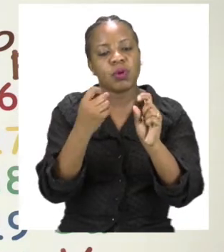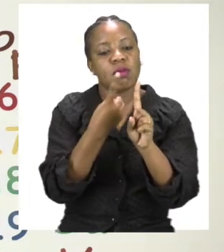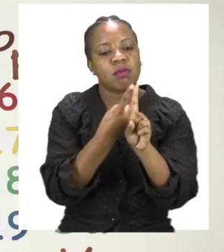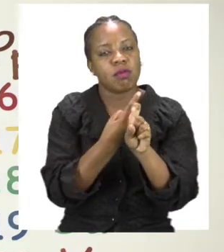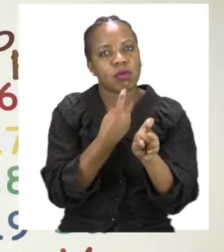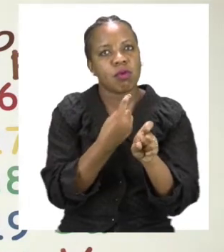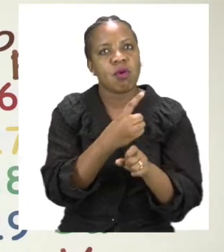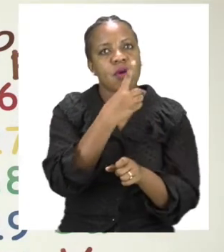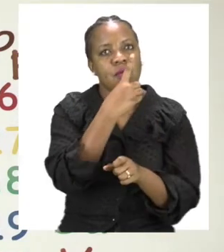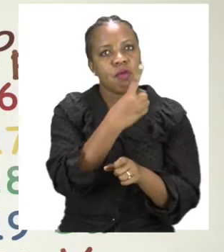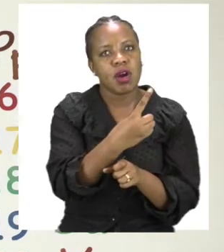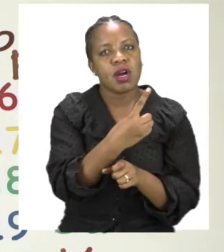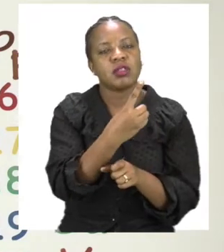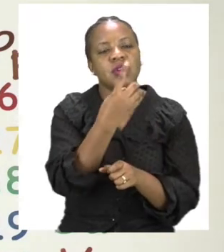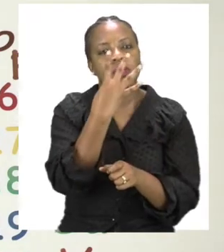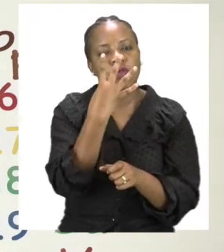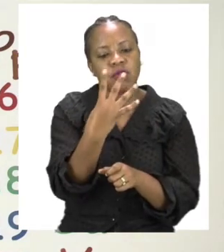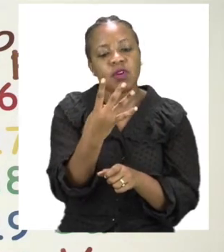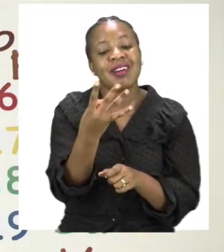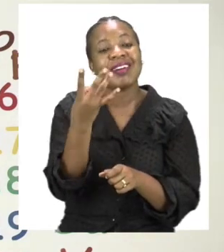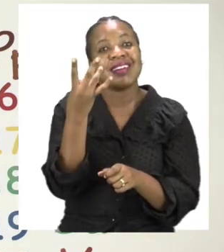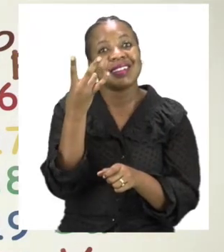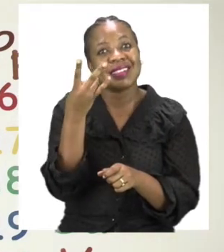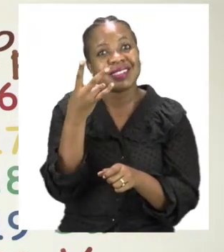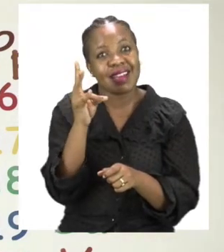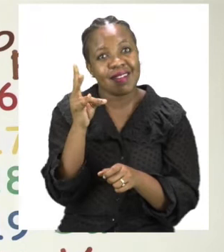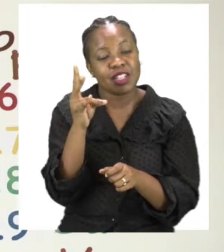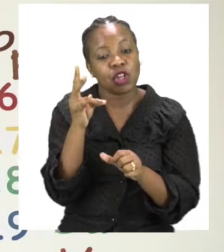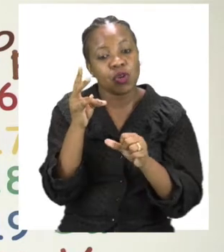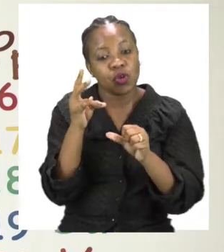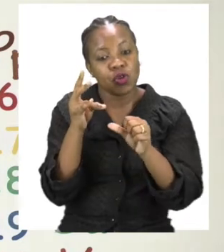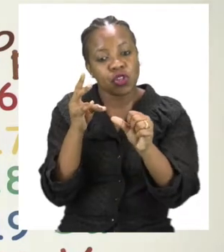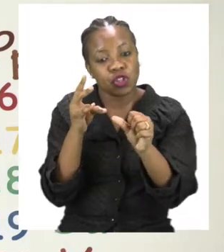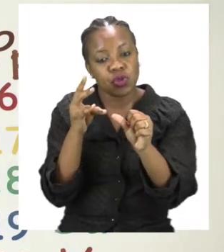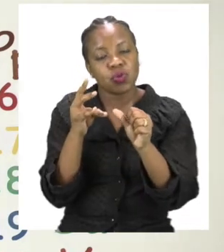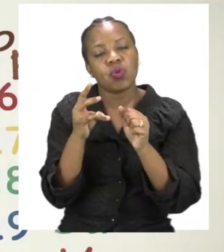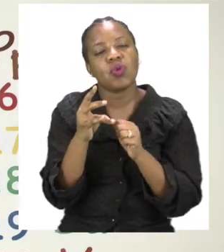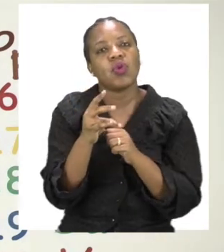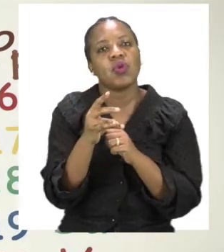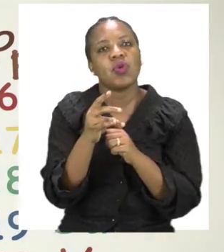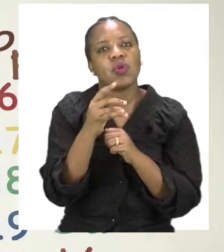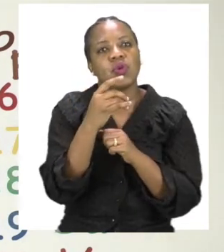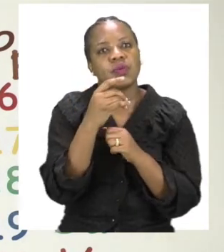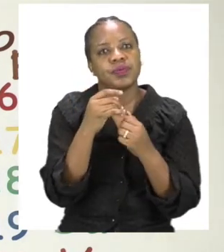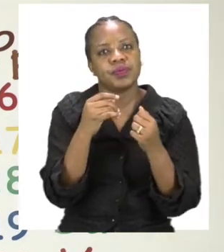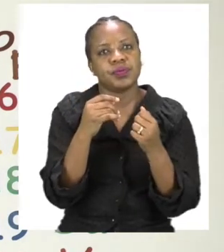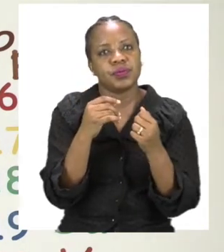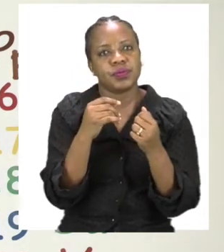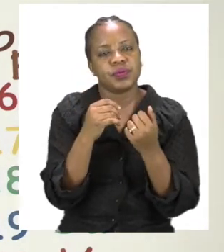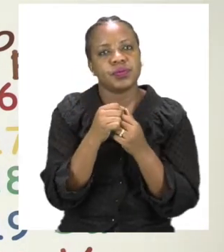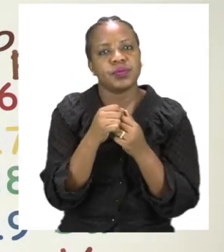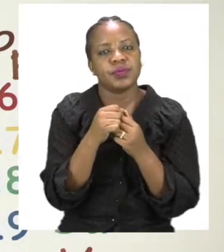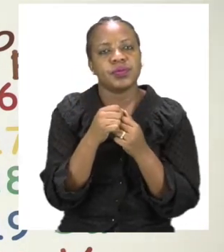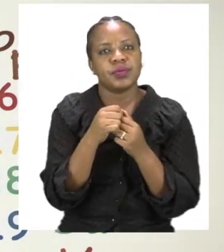147 using our fingers. So show me 9 on your fingers and let's count together. Remember,